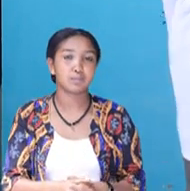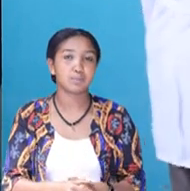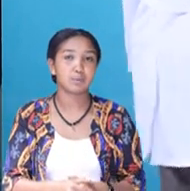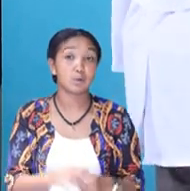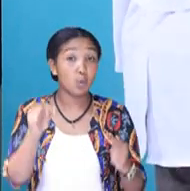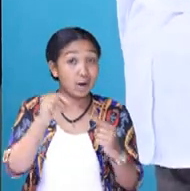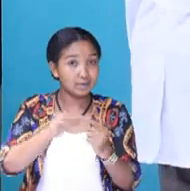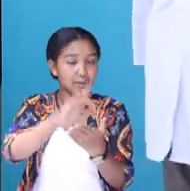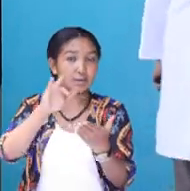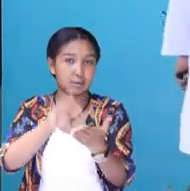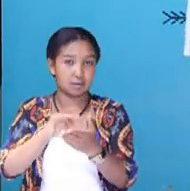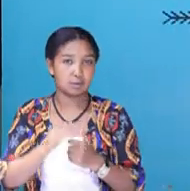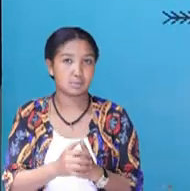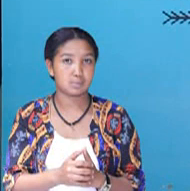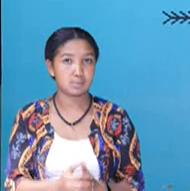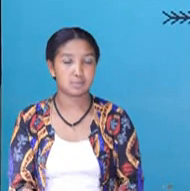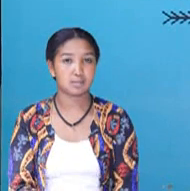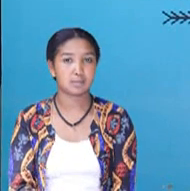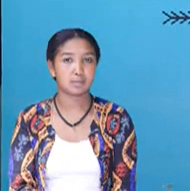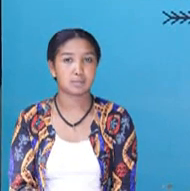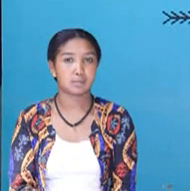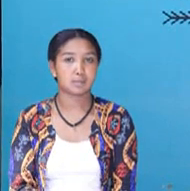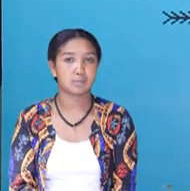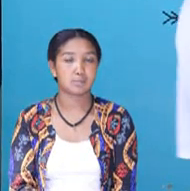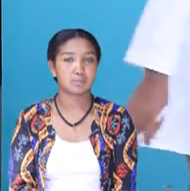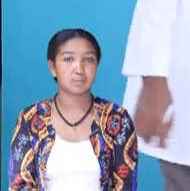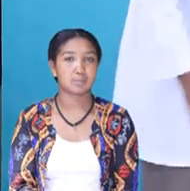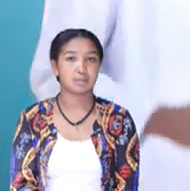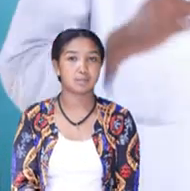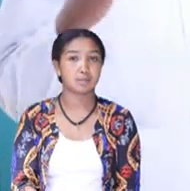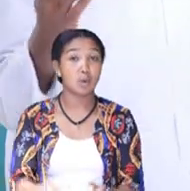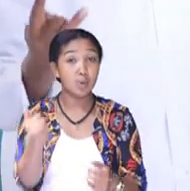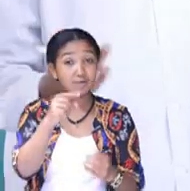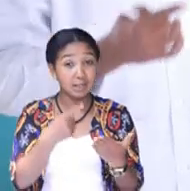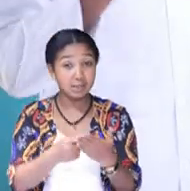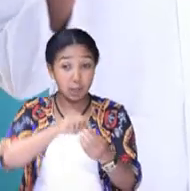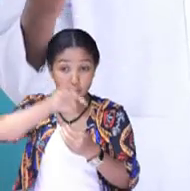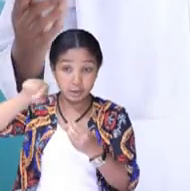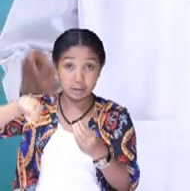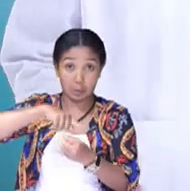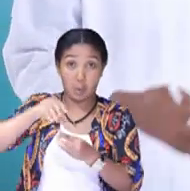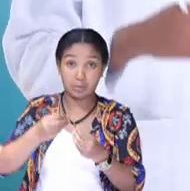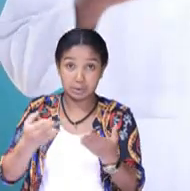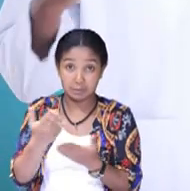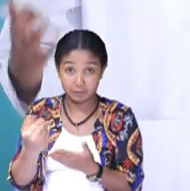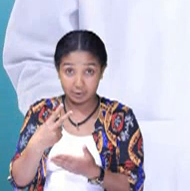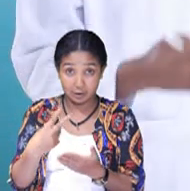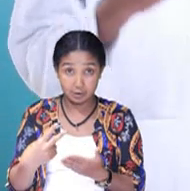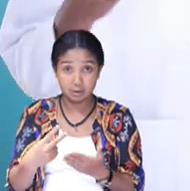always acting along the direction of the axis of rotation. That's it. Whenever there is a rotating object, previously we